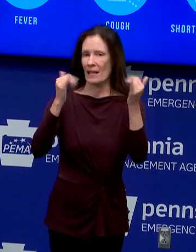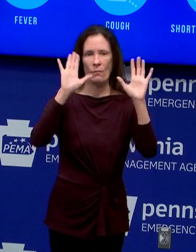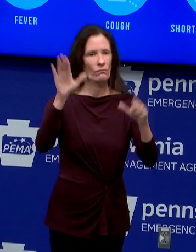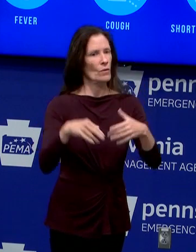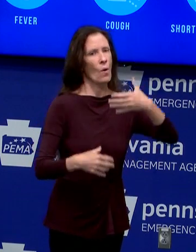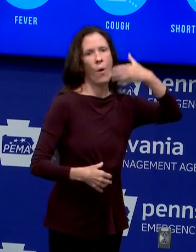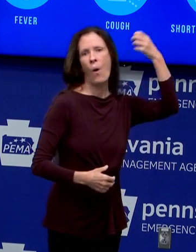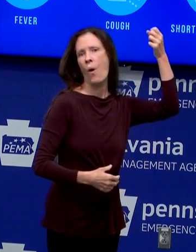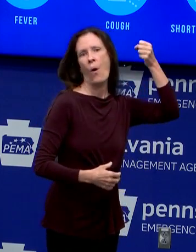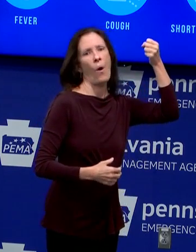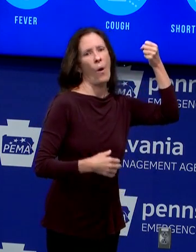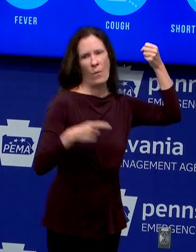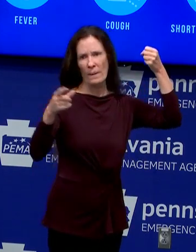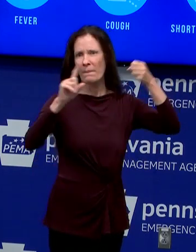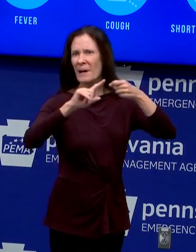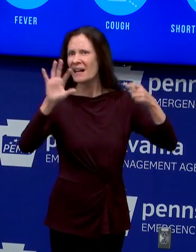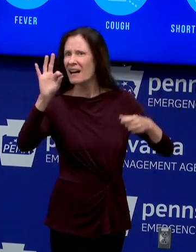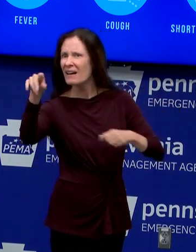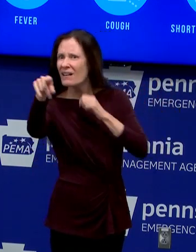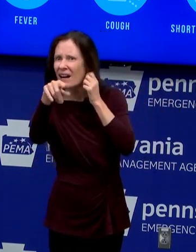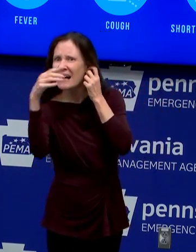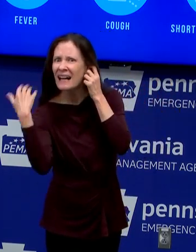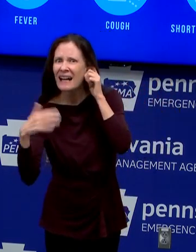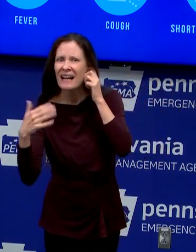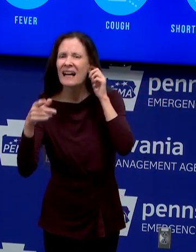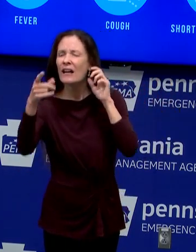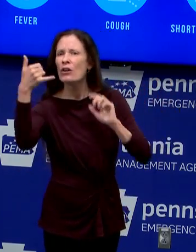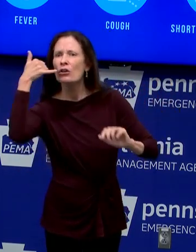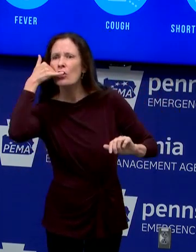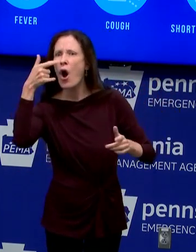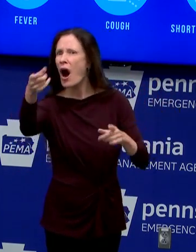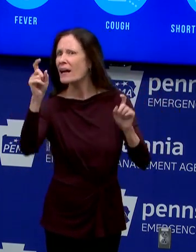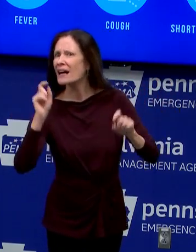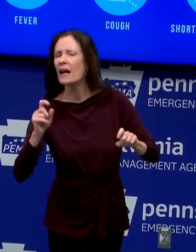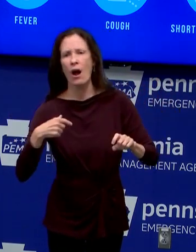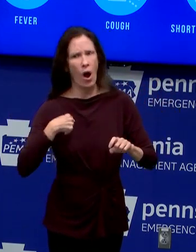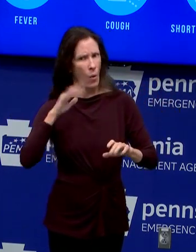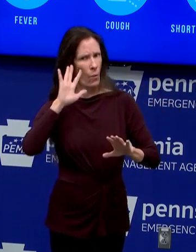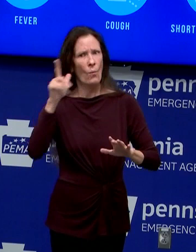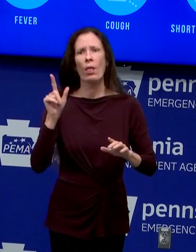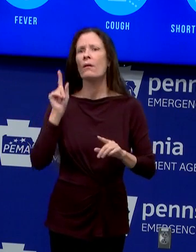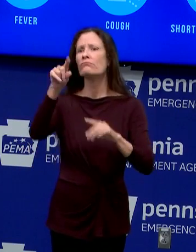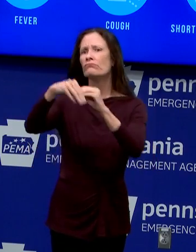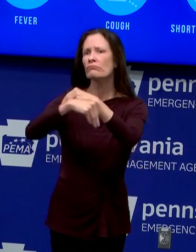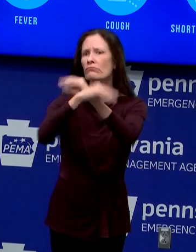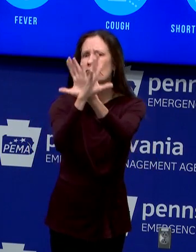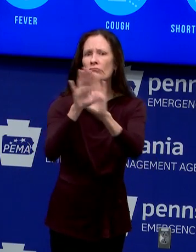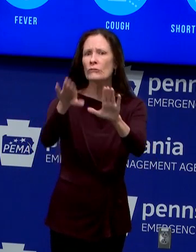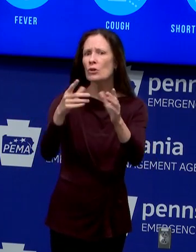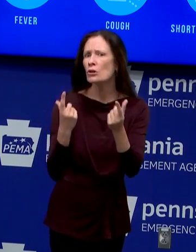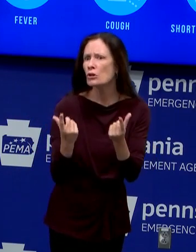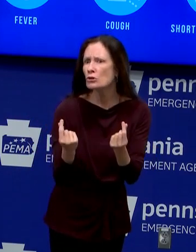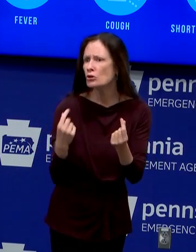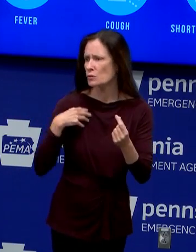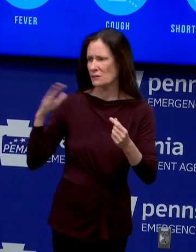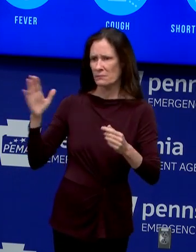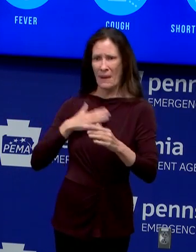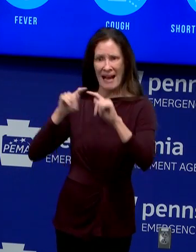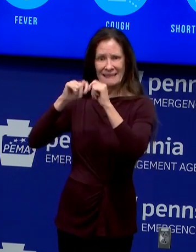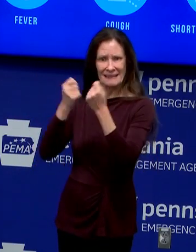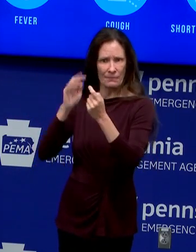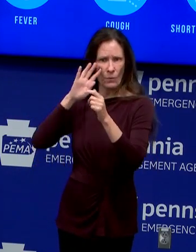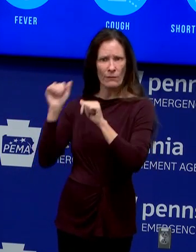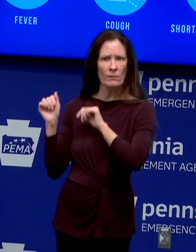care at those facilities, and we can do that either virtually or, if necessary, we can have our team go to the facility.